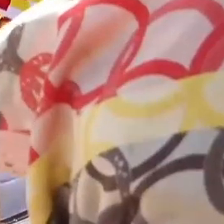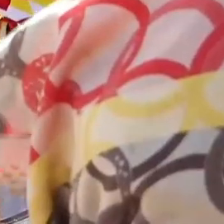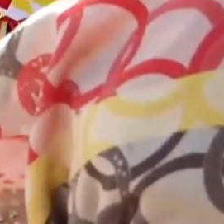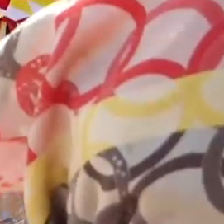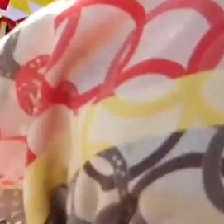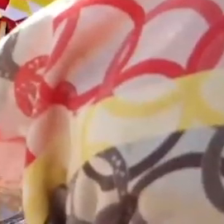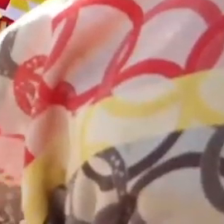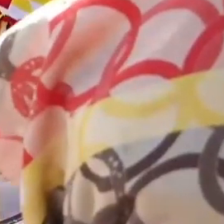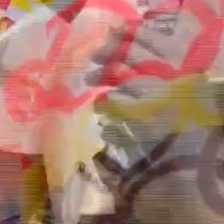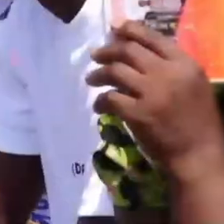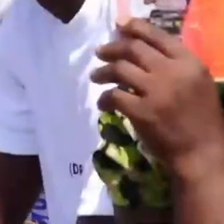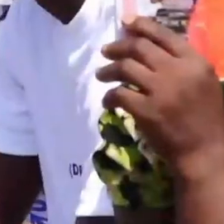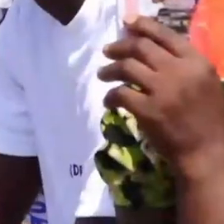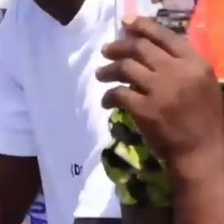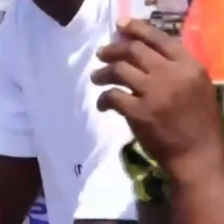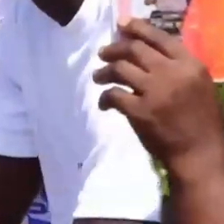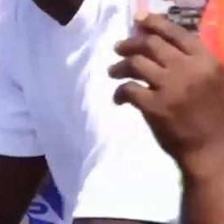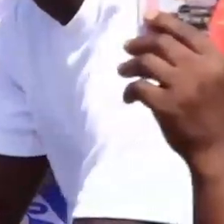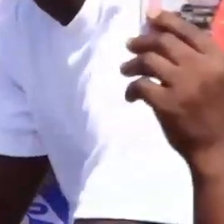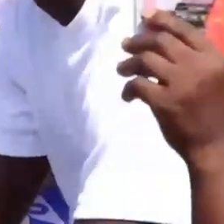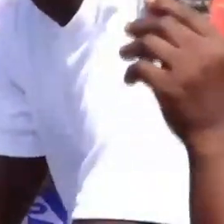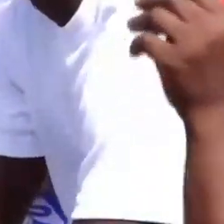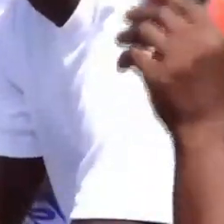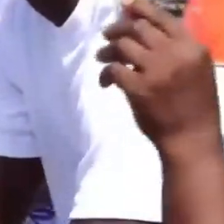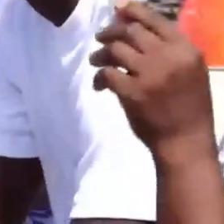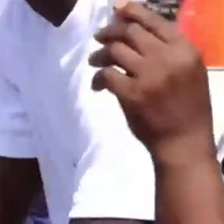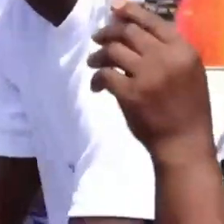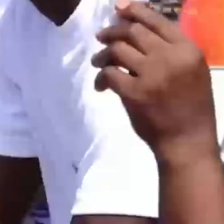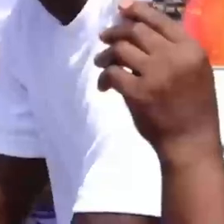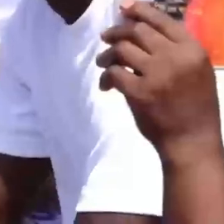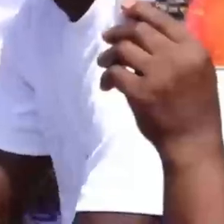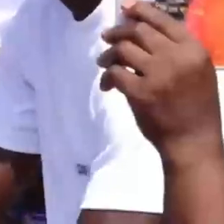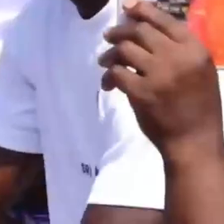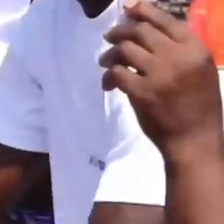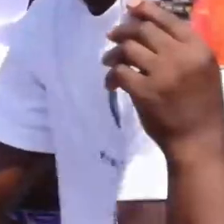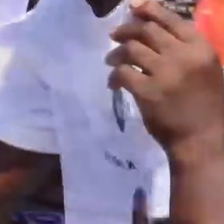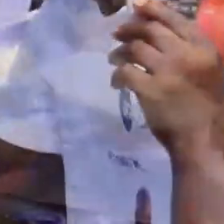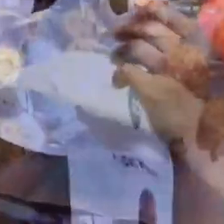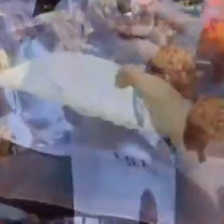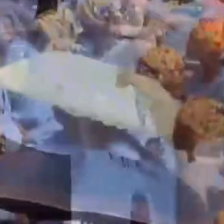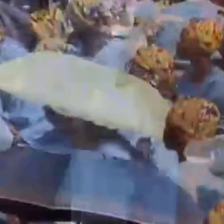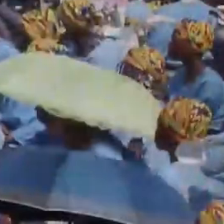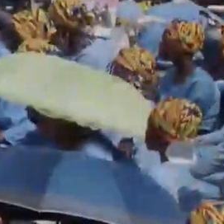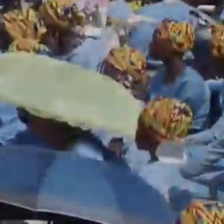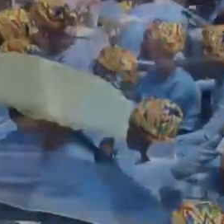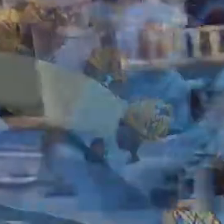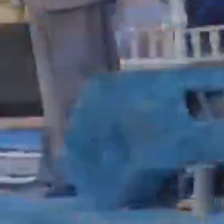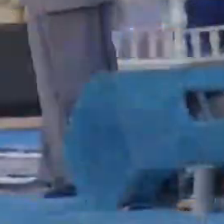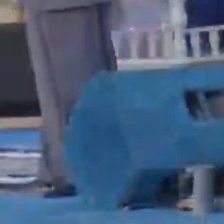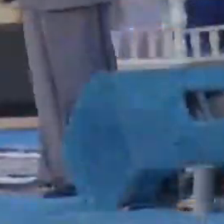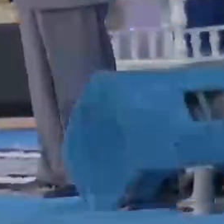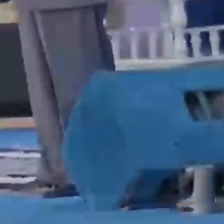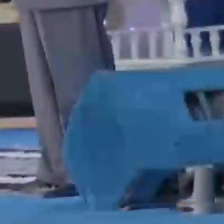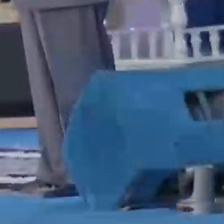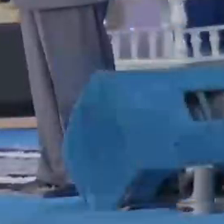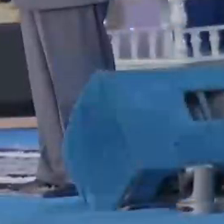in Jerusalem and then Judea and Samaria, almost a part of Israel, and they didn't go to the uttermost part of there, to the Gentiles,